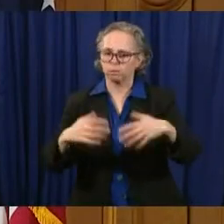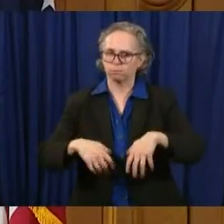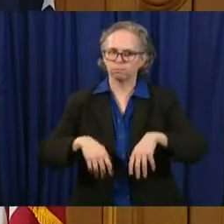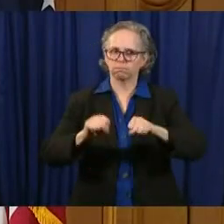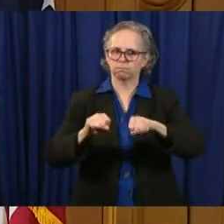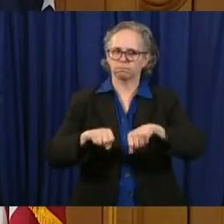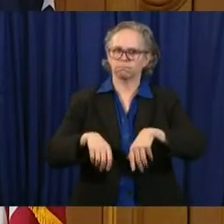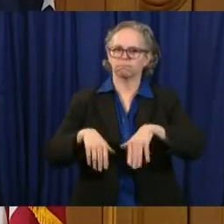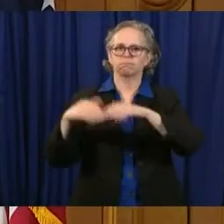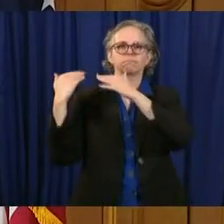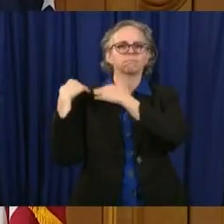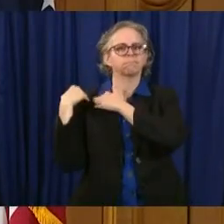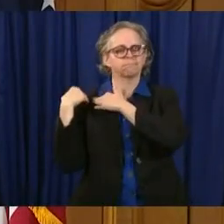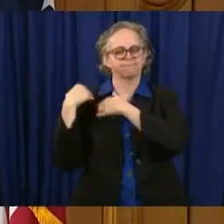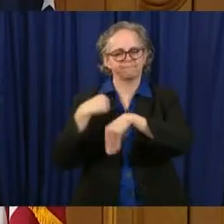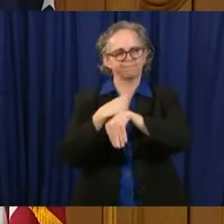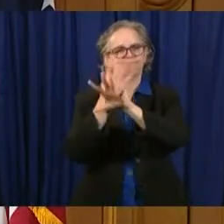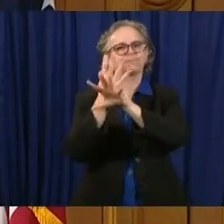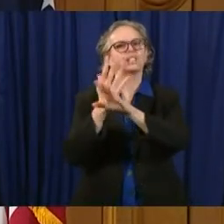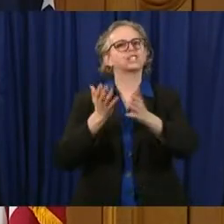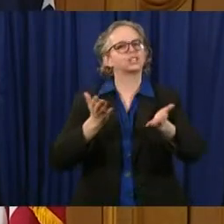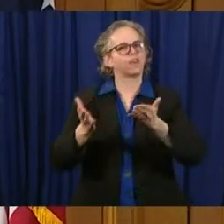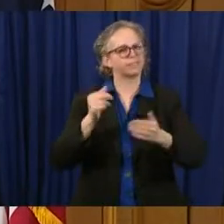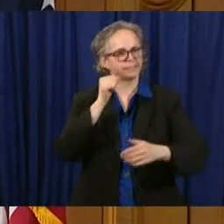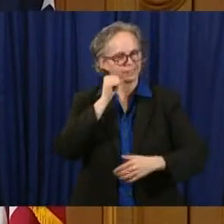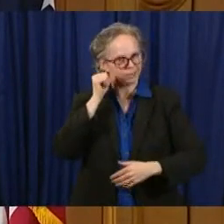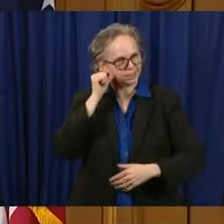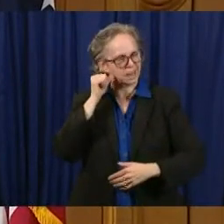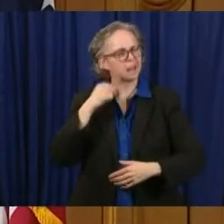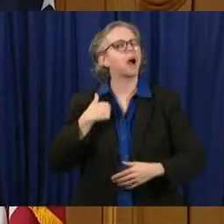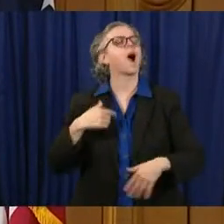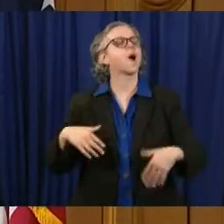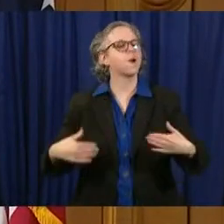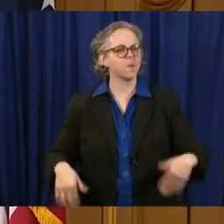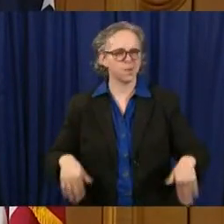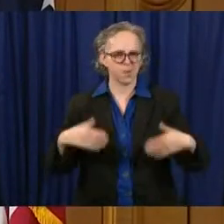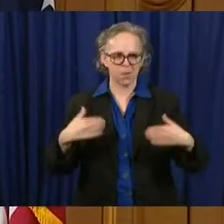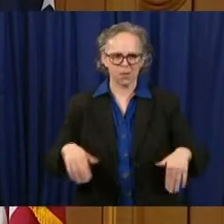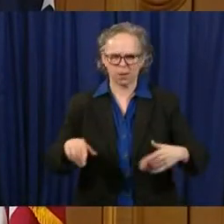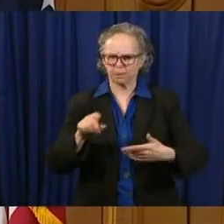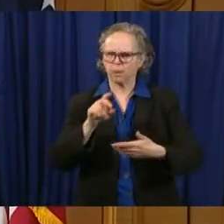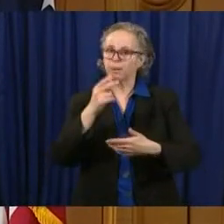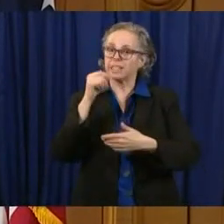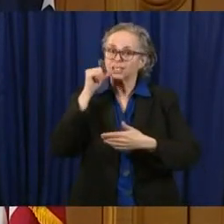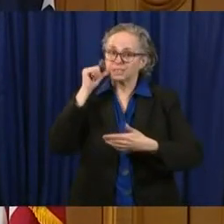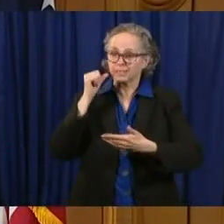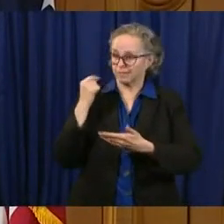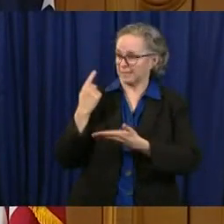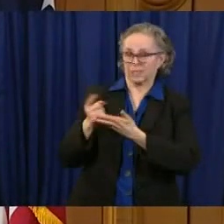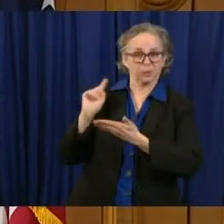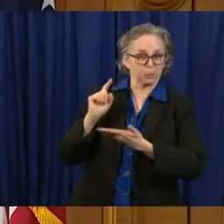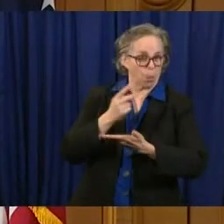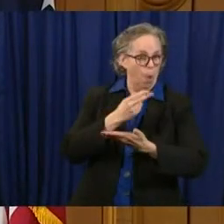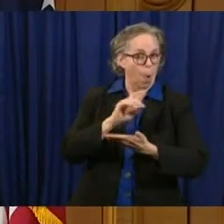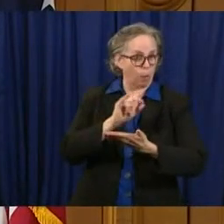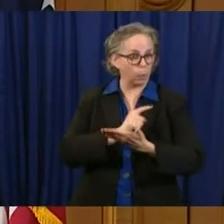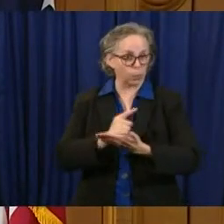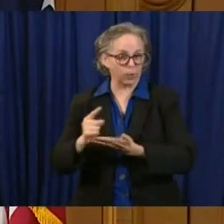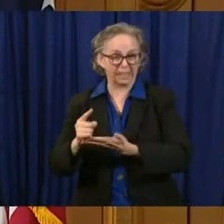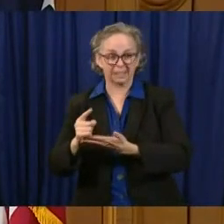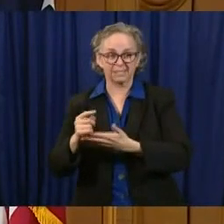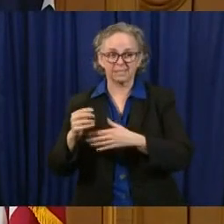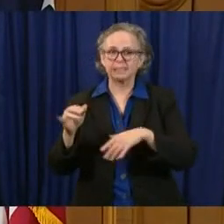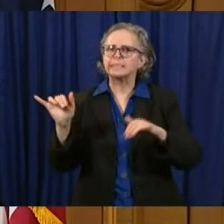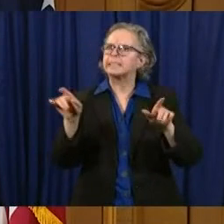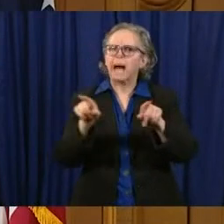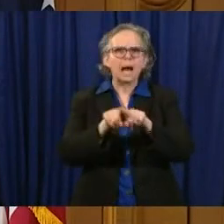and through Holy Week, our synagogues who did the same thing. We thank them all